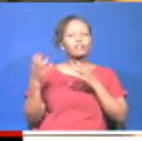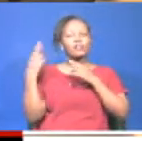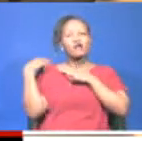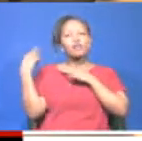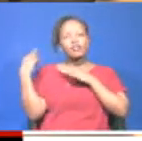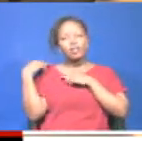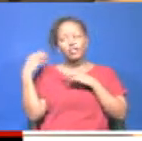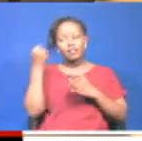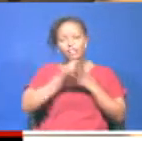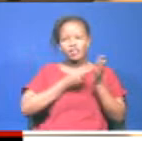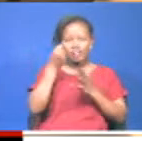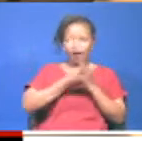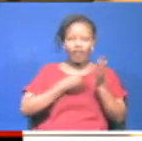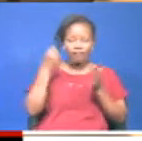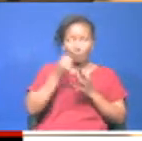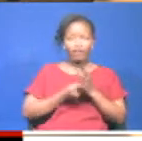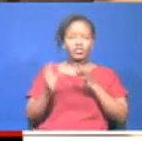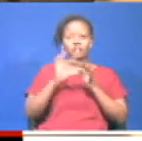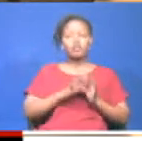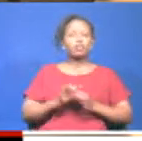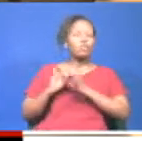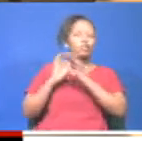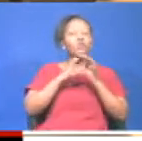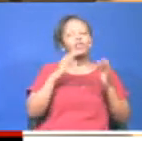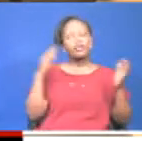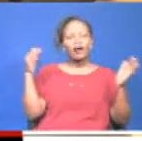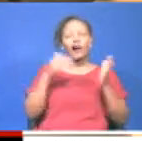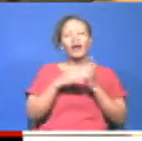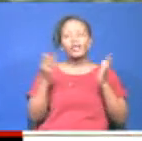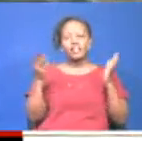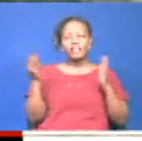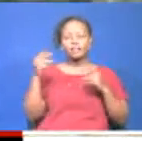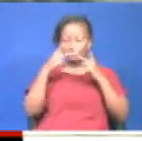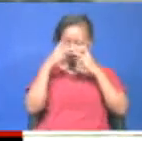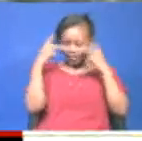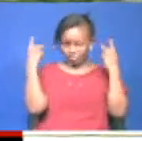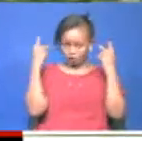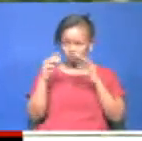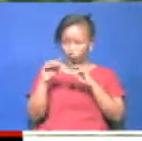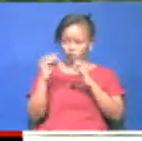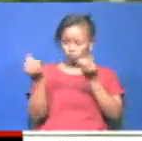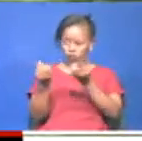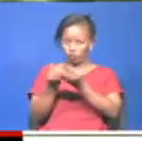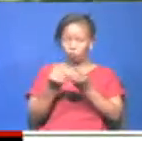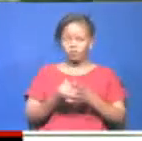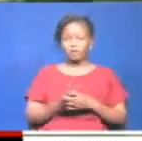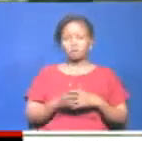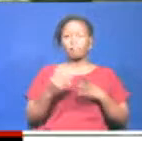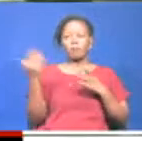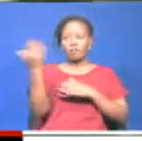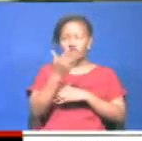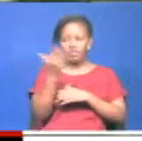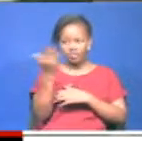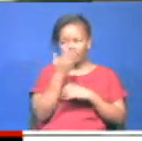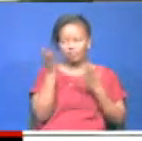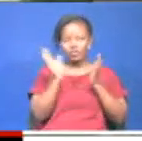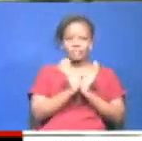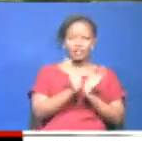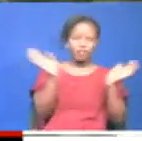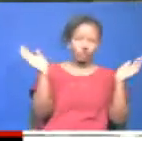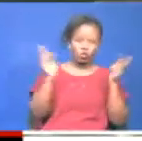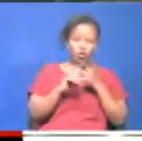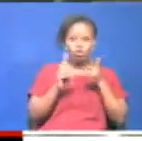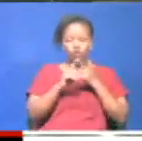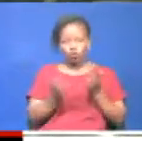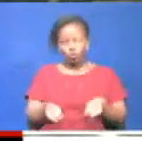fight together, in the fight against the terrorist groups. Facilitation, diversification, promotion of trade